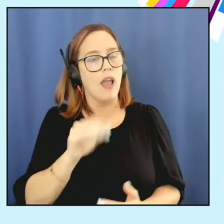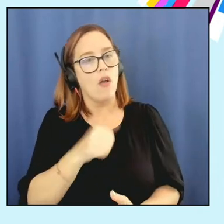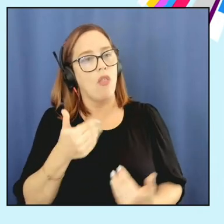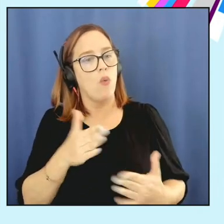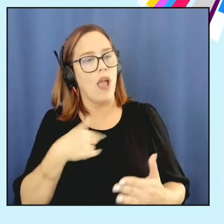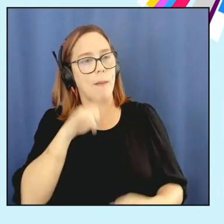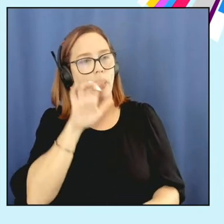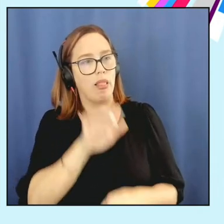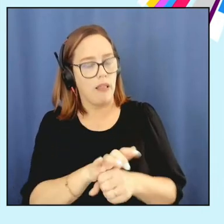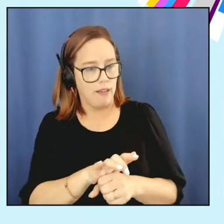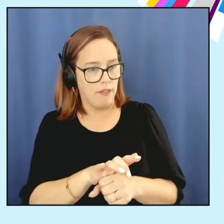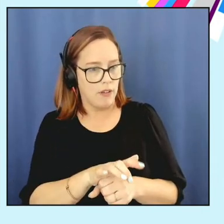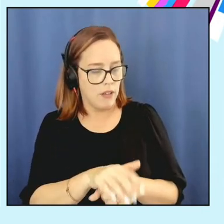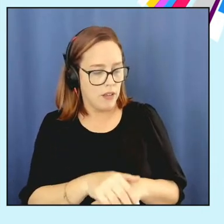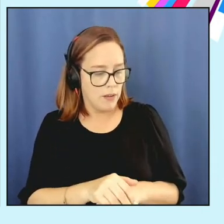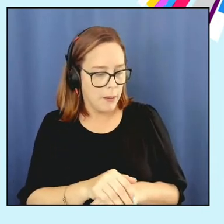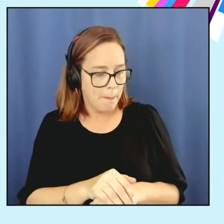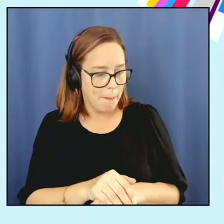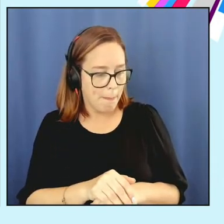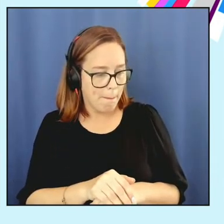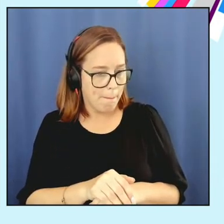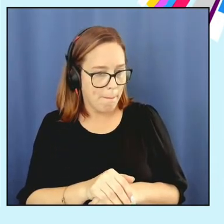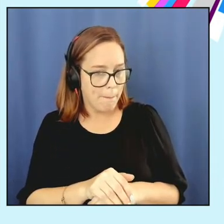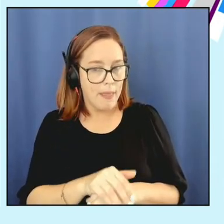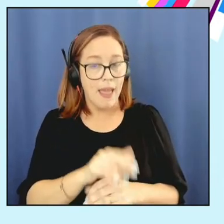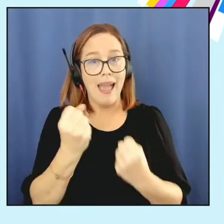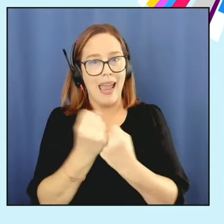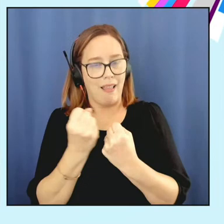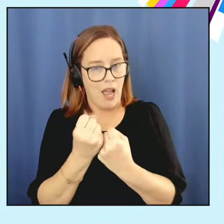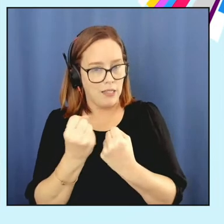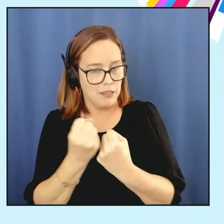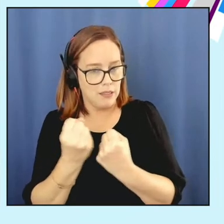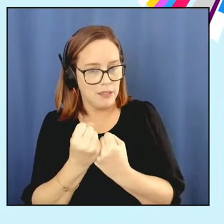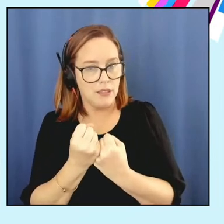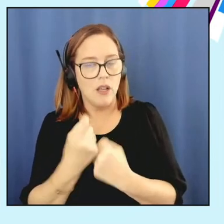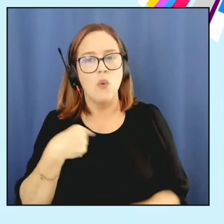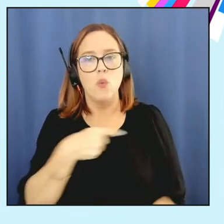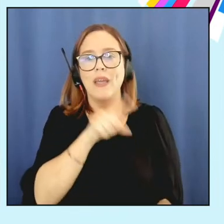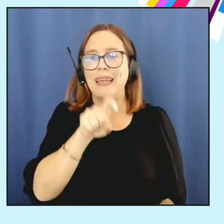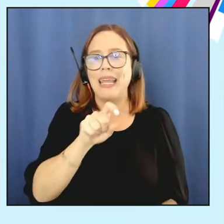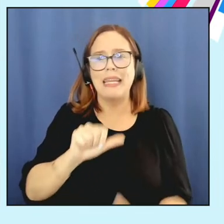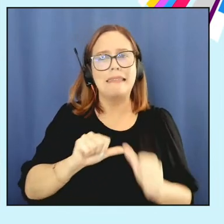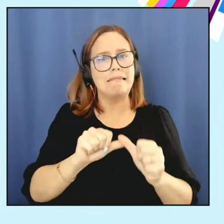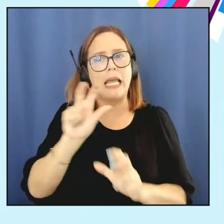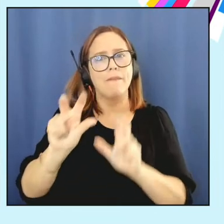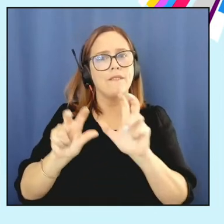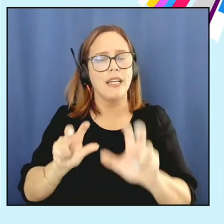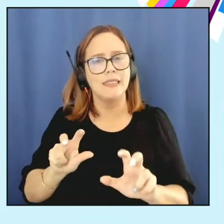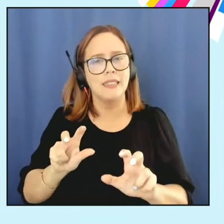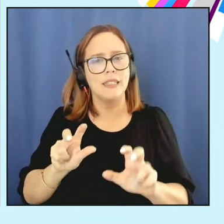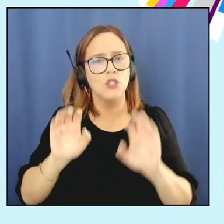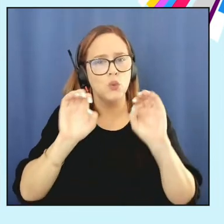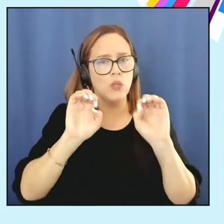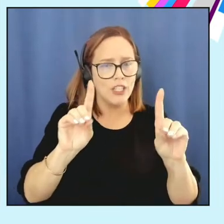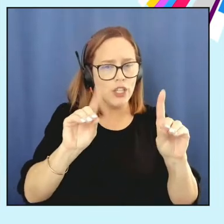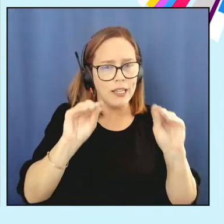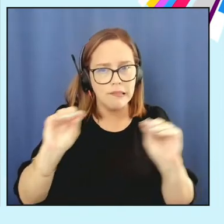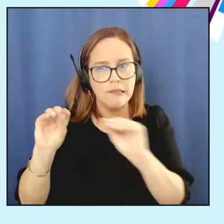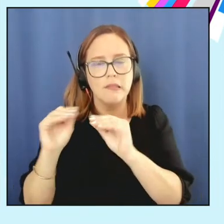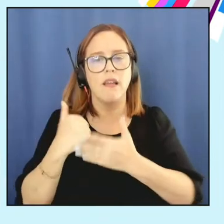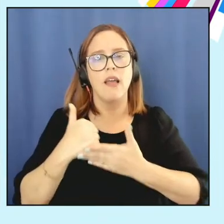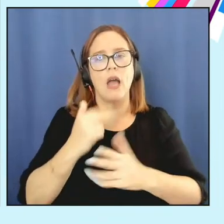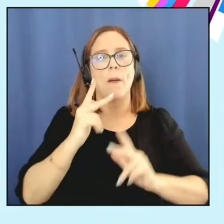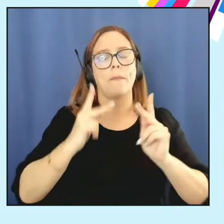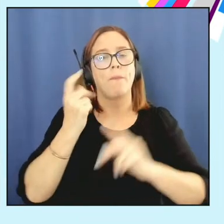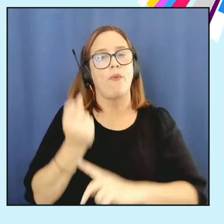playing a big role is allies. And we need to keep investing into education. We need to help people understand